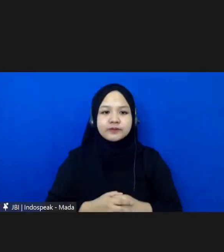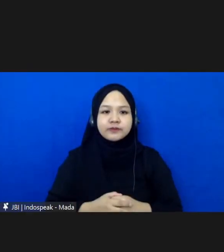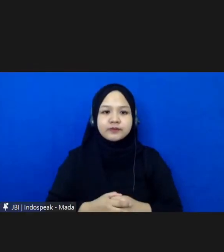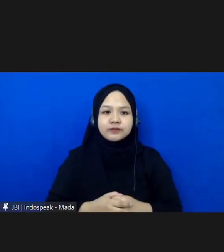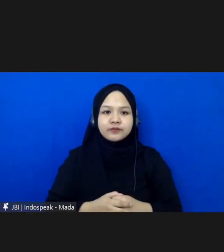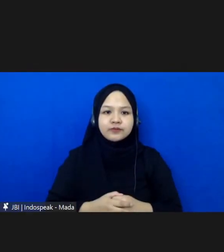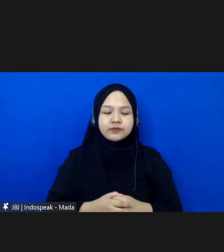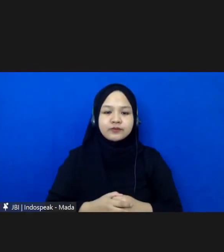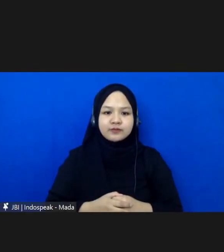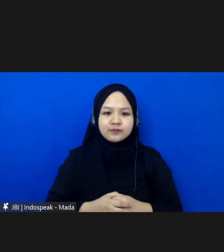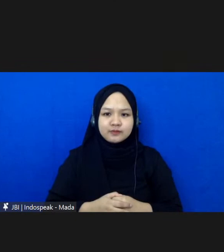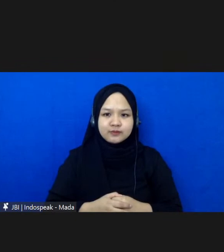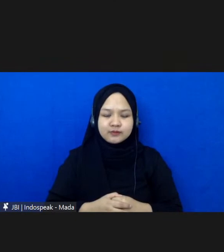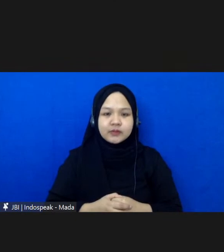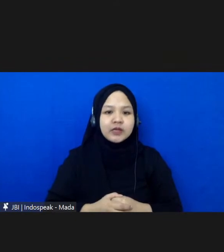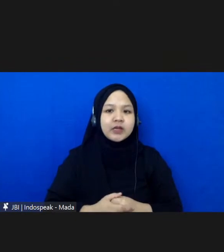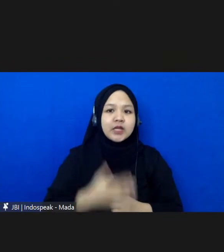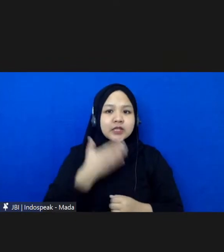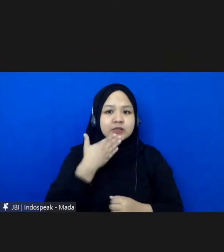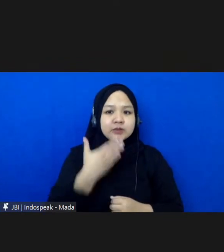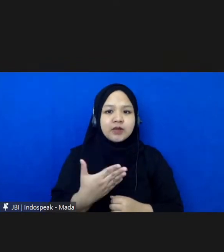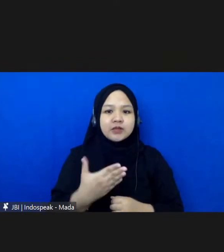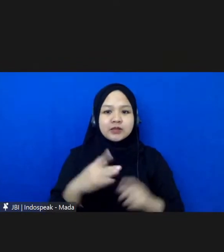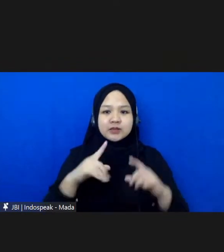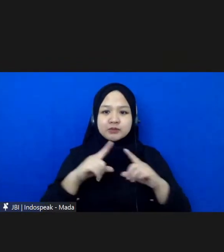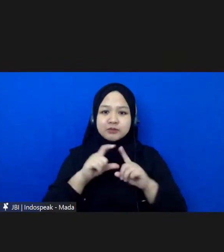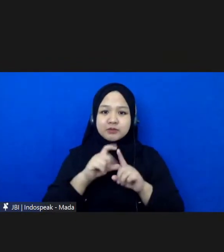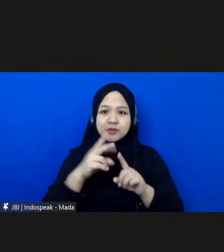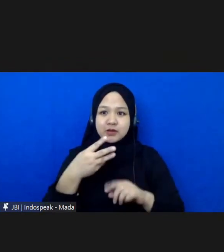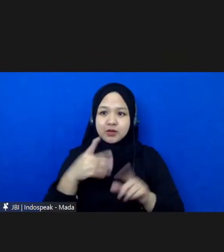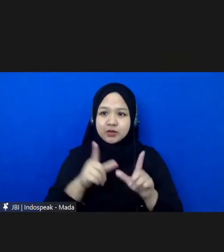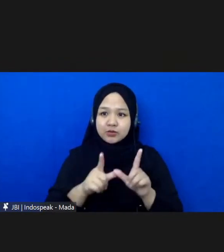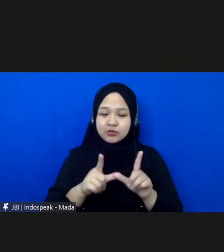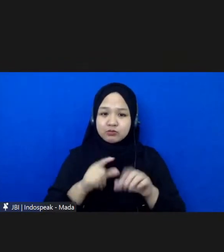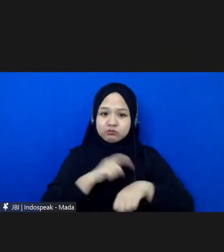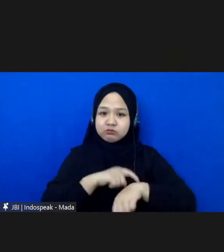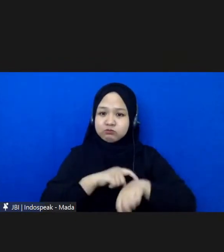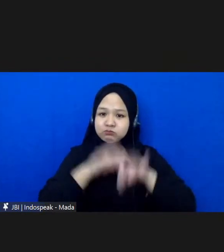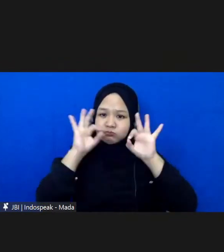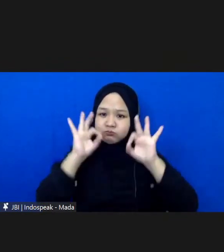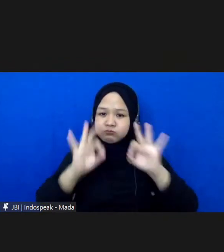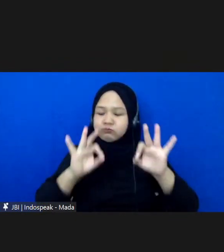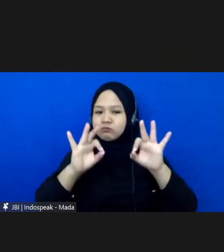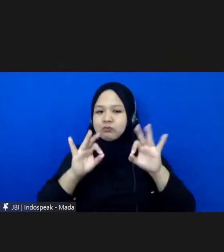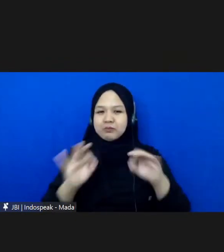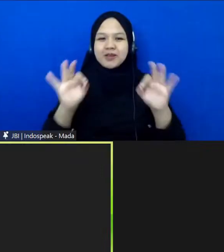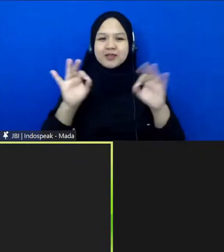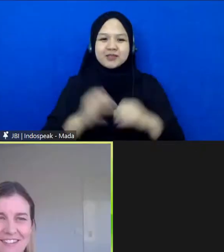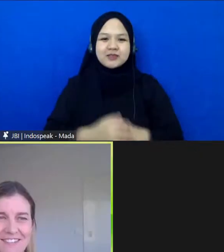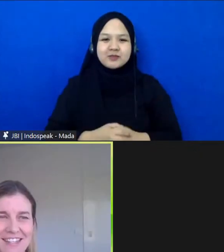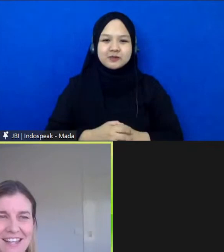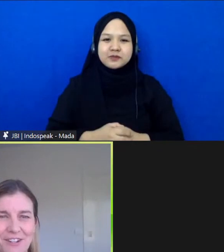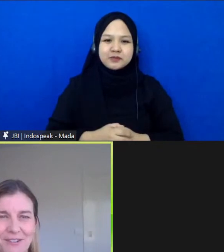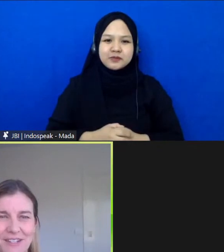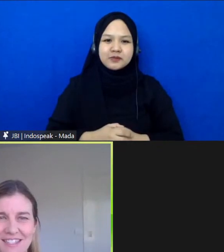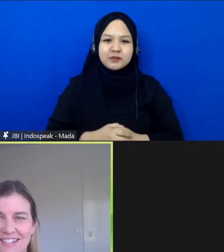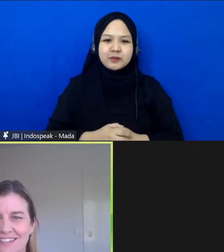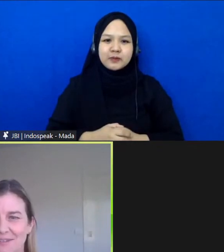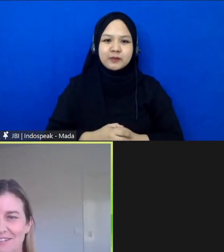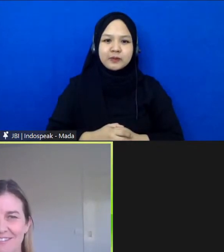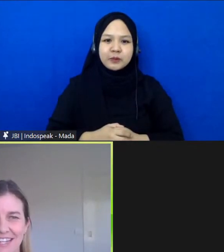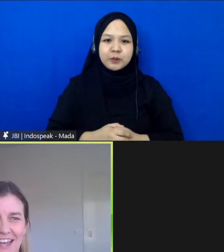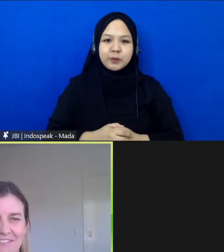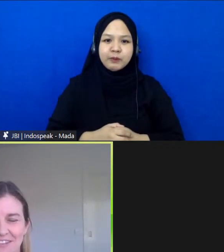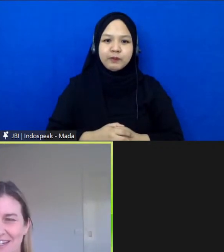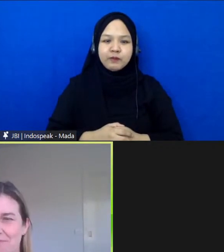Terima kasih, Mbak Andrew. You perfectly timed. You had a whole another minute and a half, but that's that's awesome. We can use that for questions,